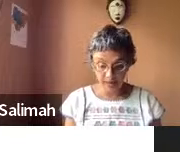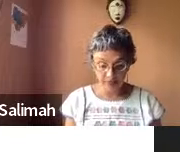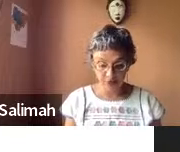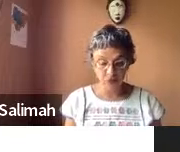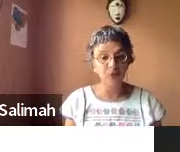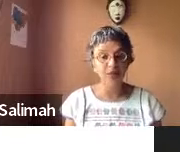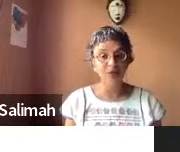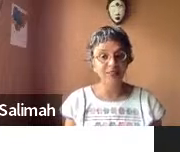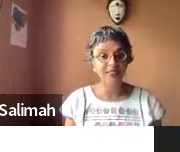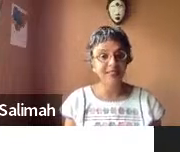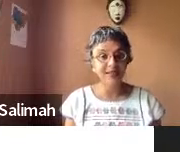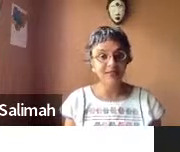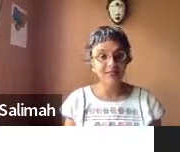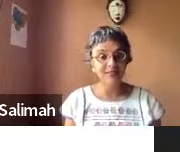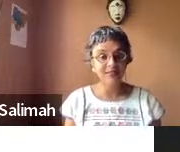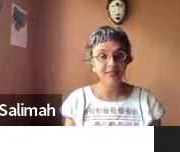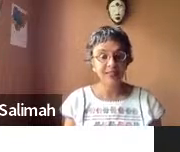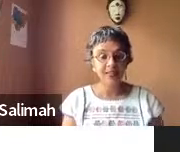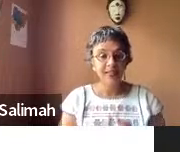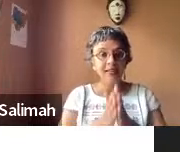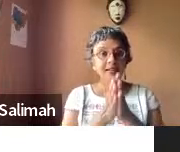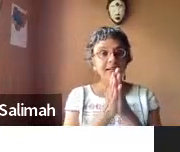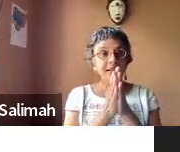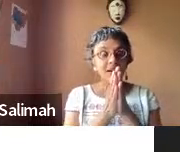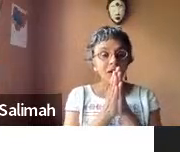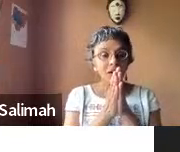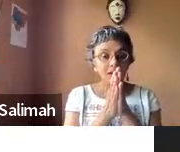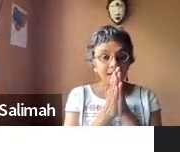dates way back to 2007.